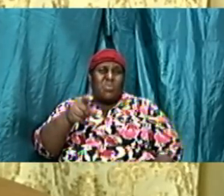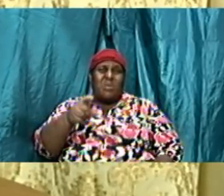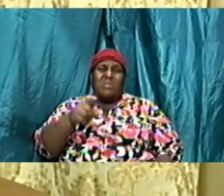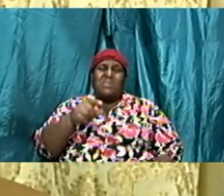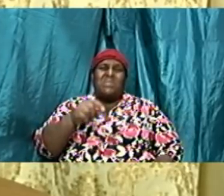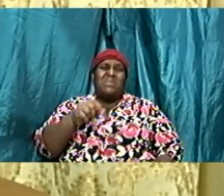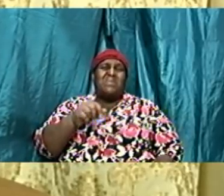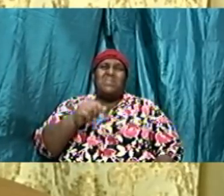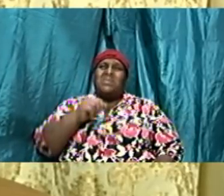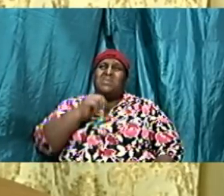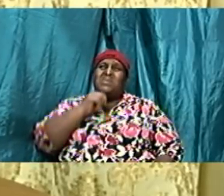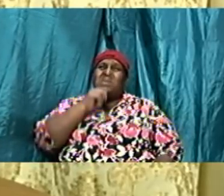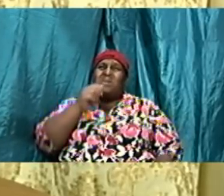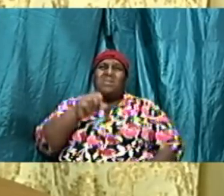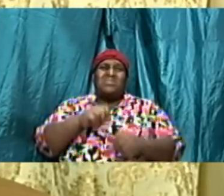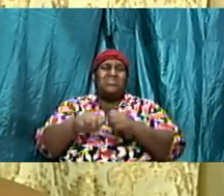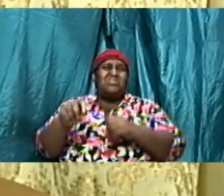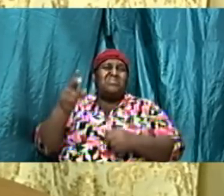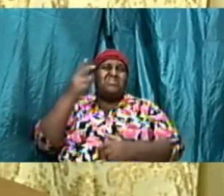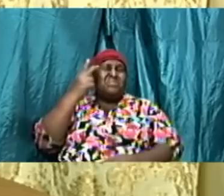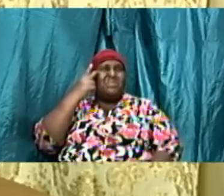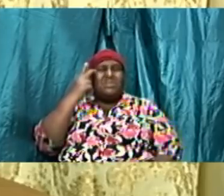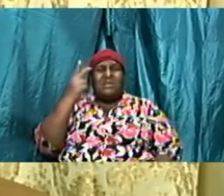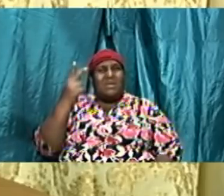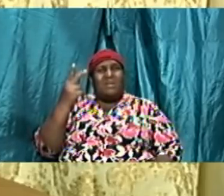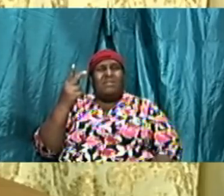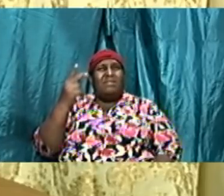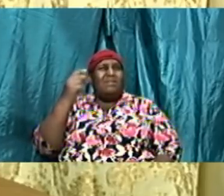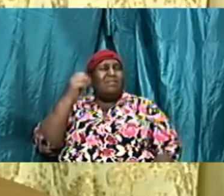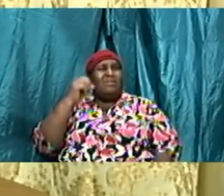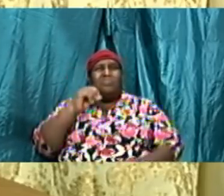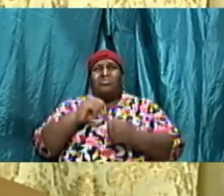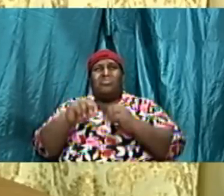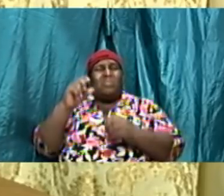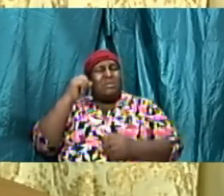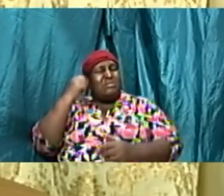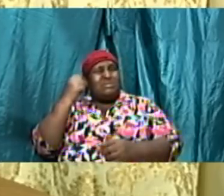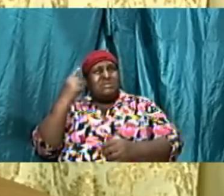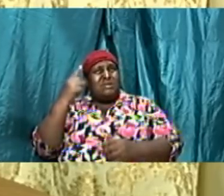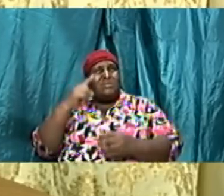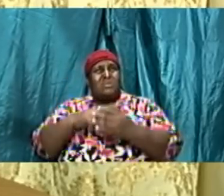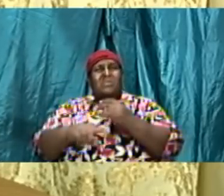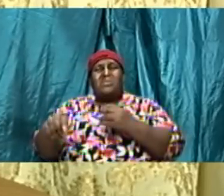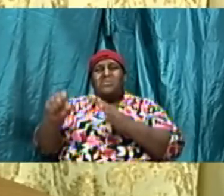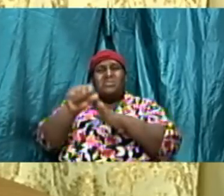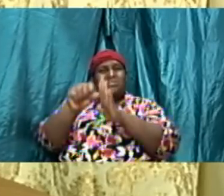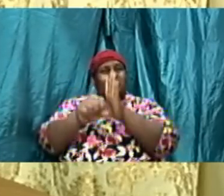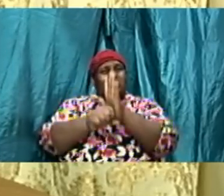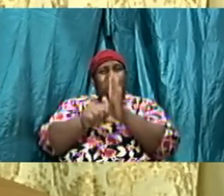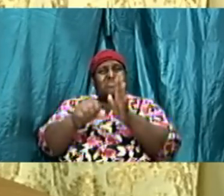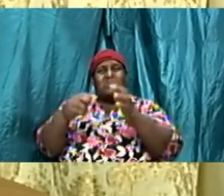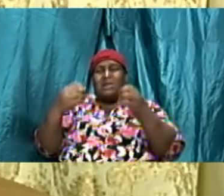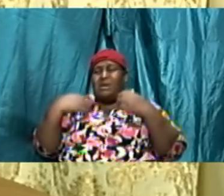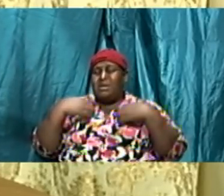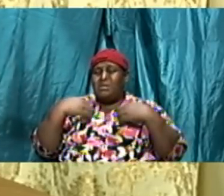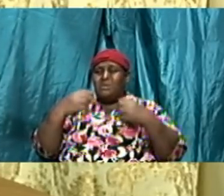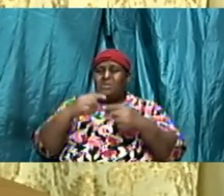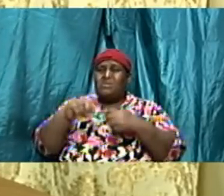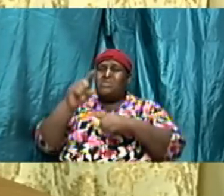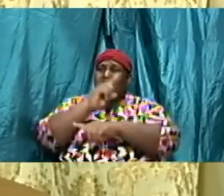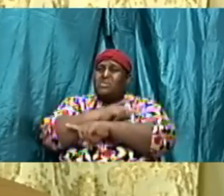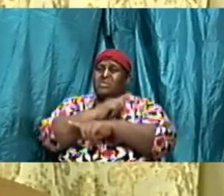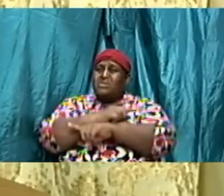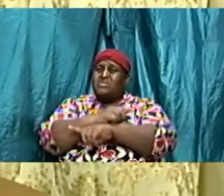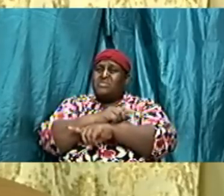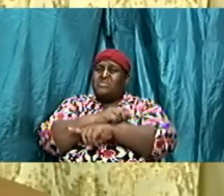what in tune, so what in what the scripture has to say, walk out of the house of God because they are convinced that we are